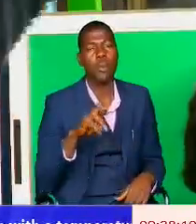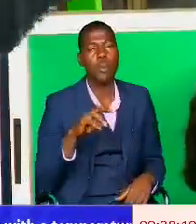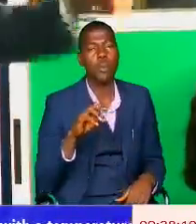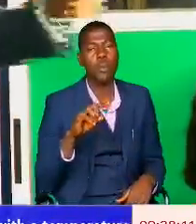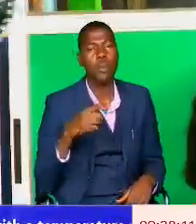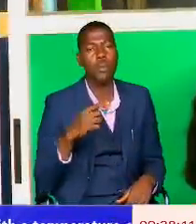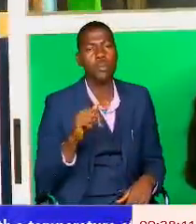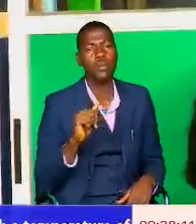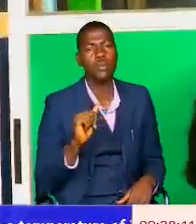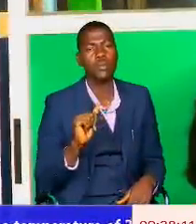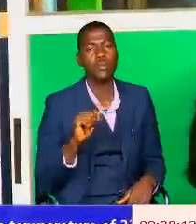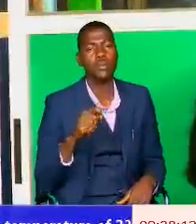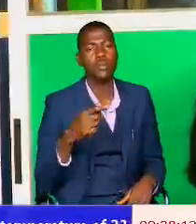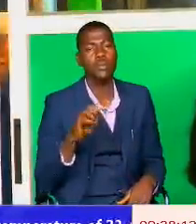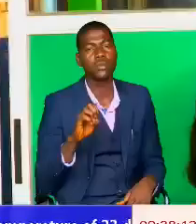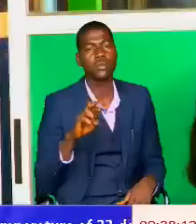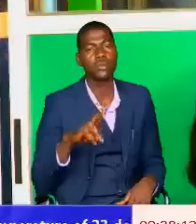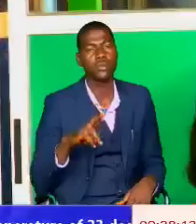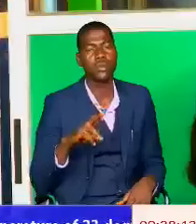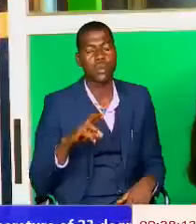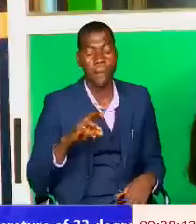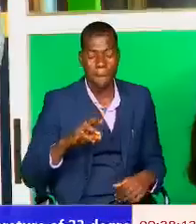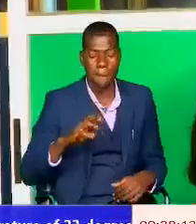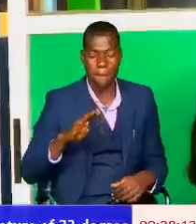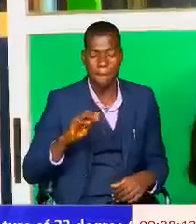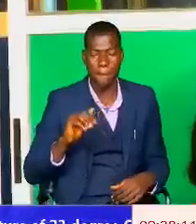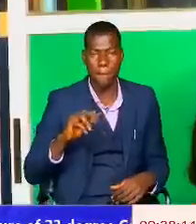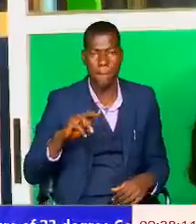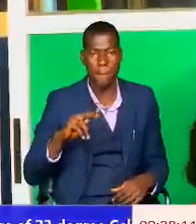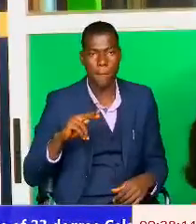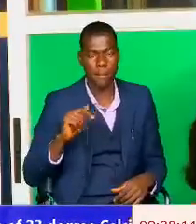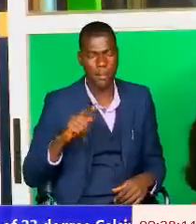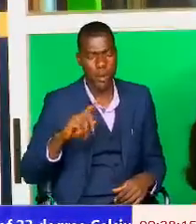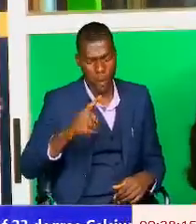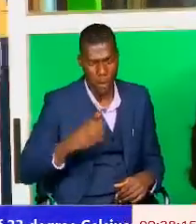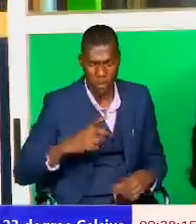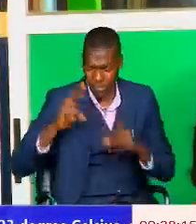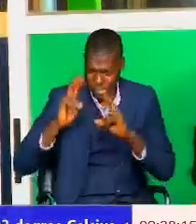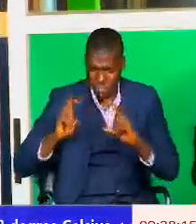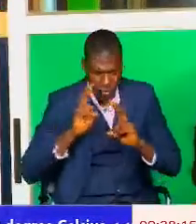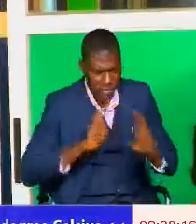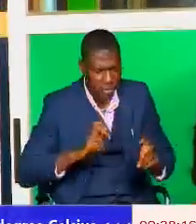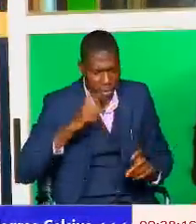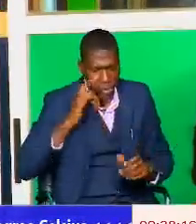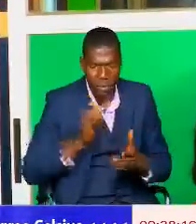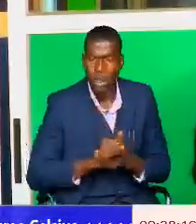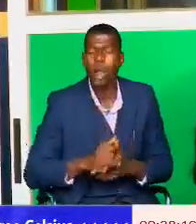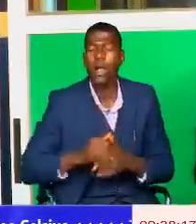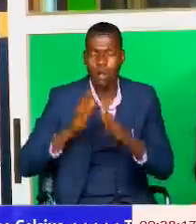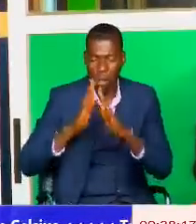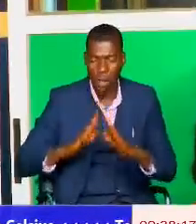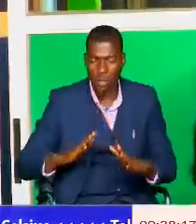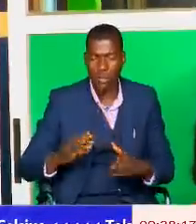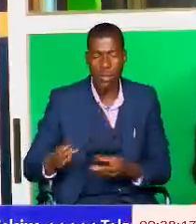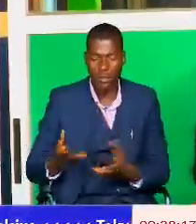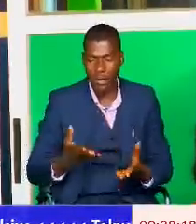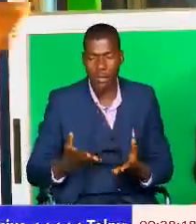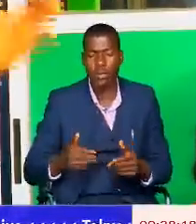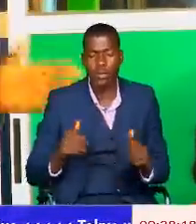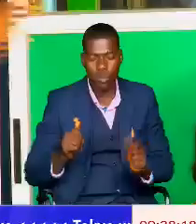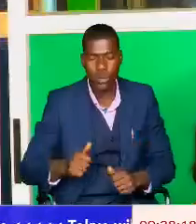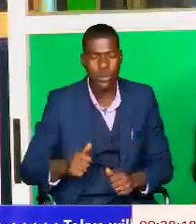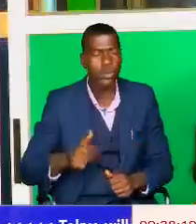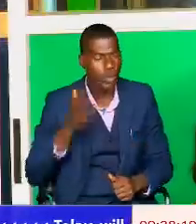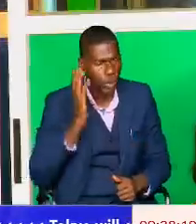come inspect the houses, confirm, say, the house, they. It is based on that they will get the final approval